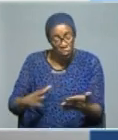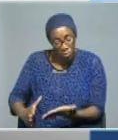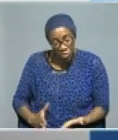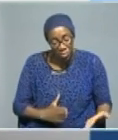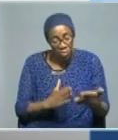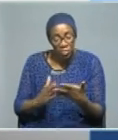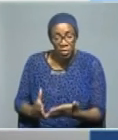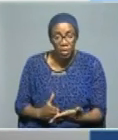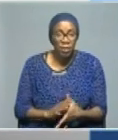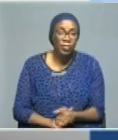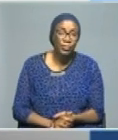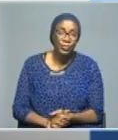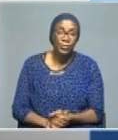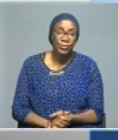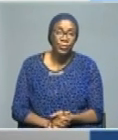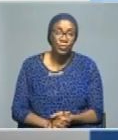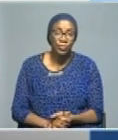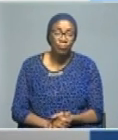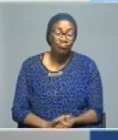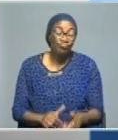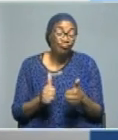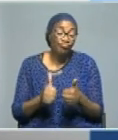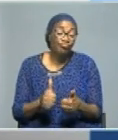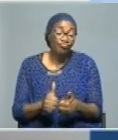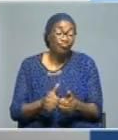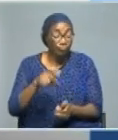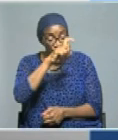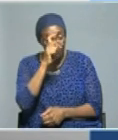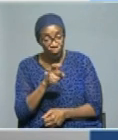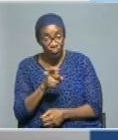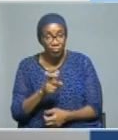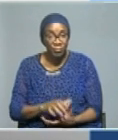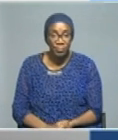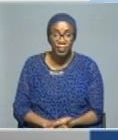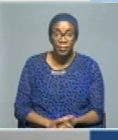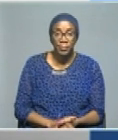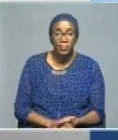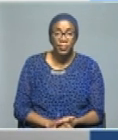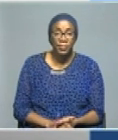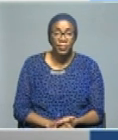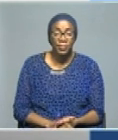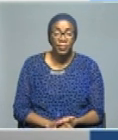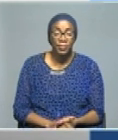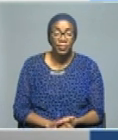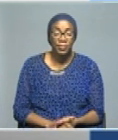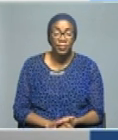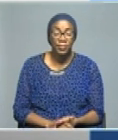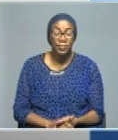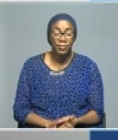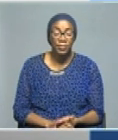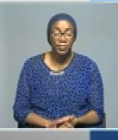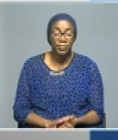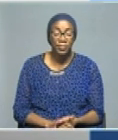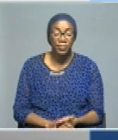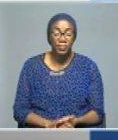Now, that's a very good question. You know, an